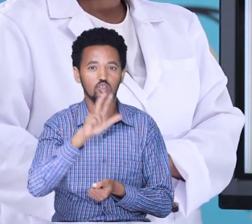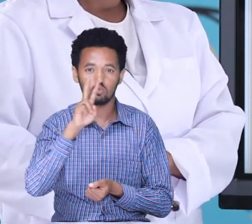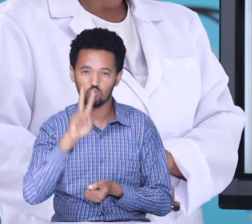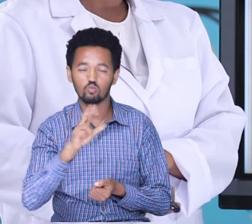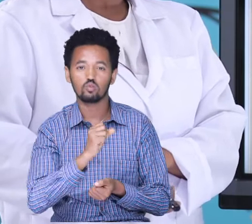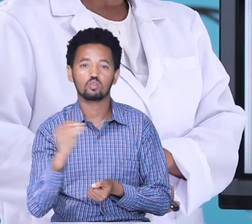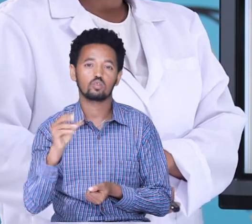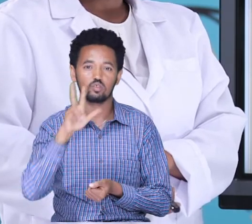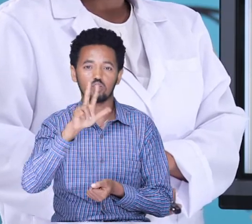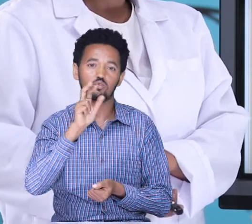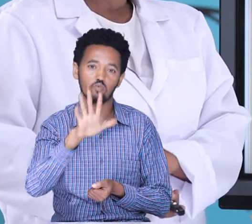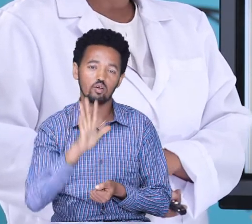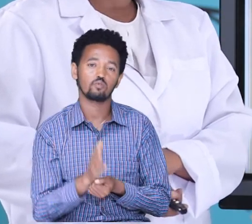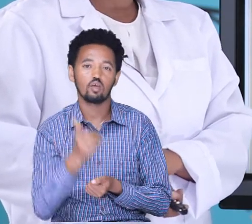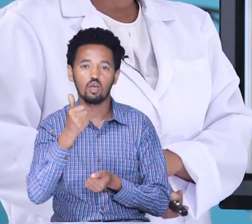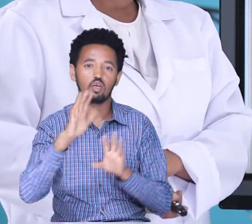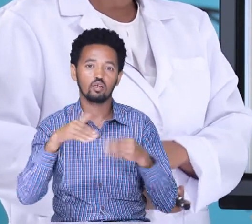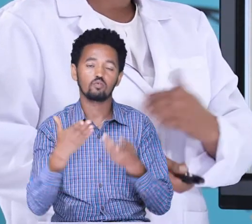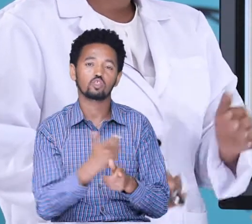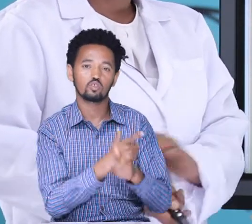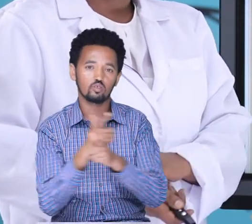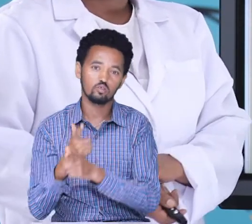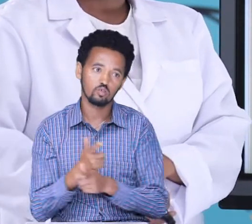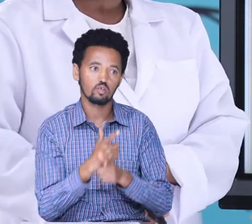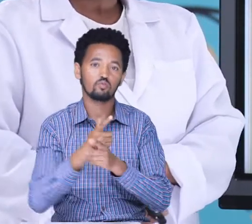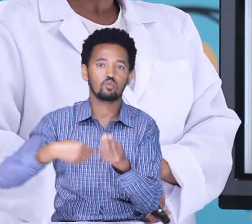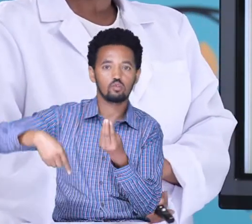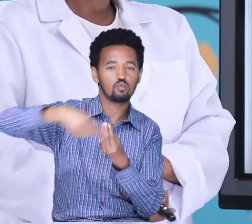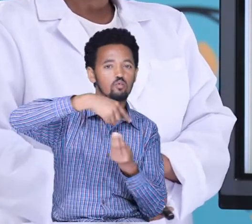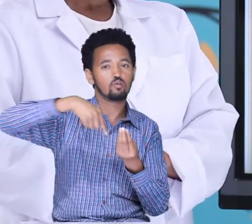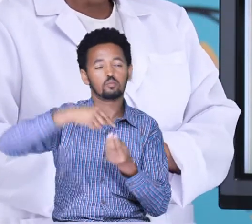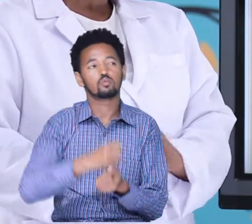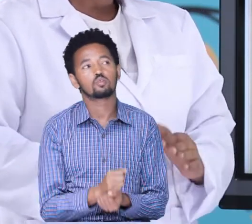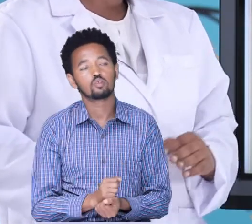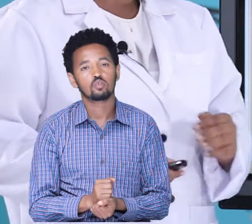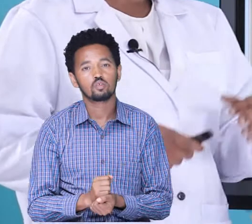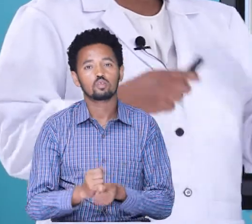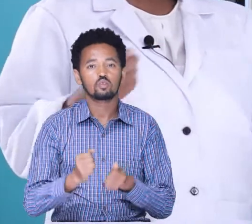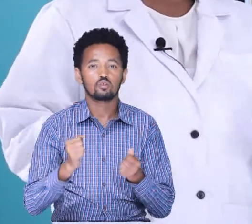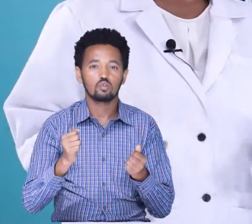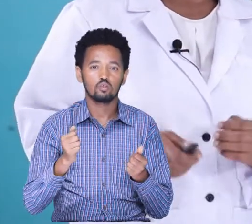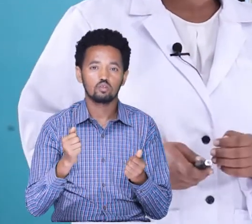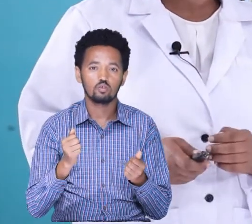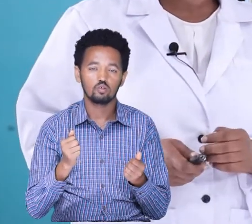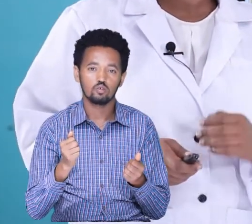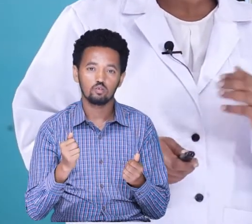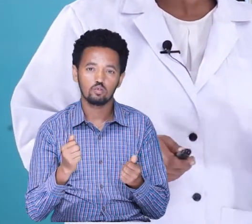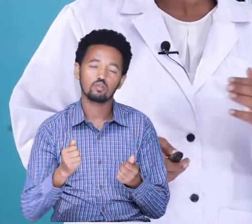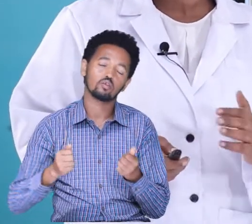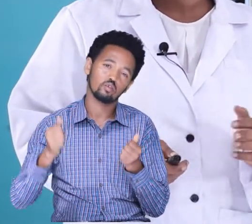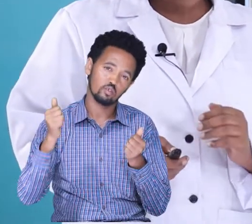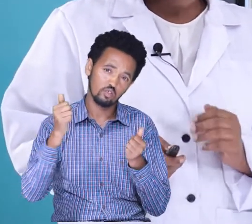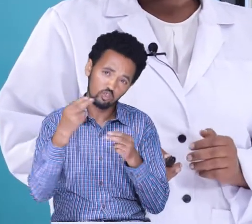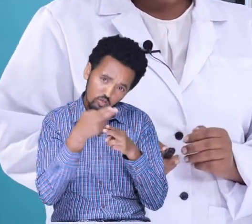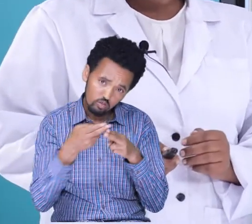years for a given geographical environment. Weather is an atmospheric condition for